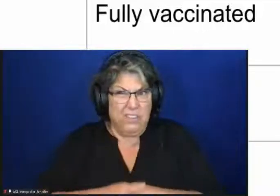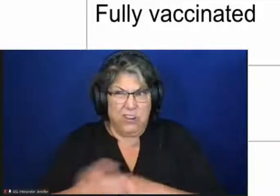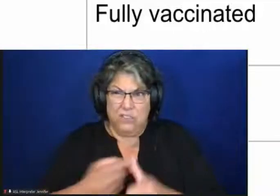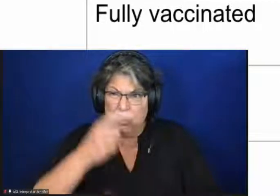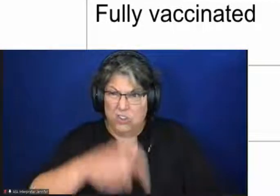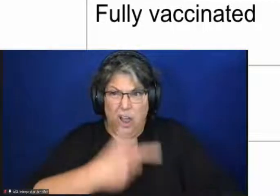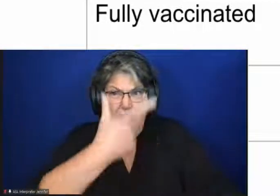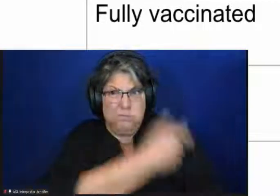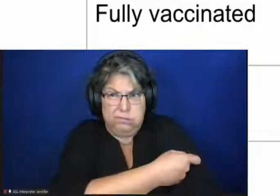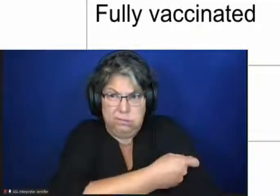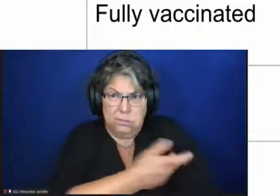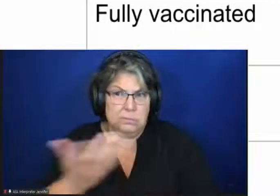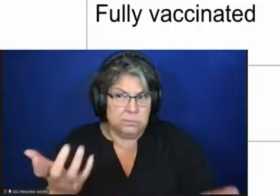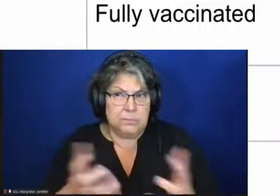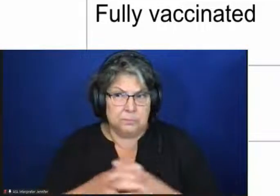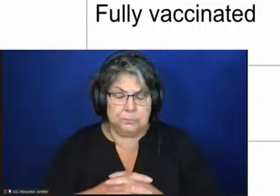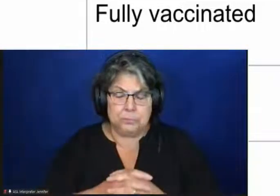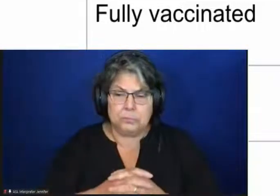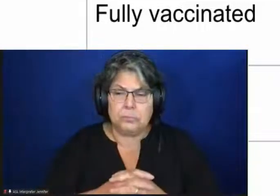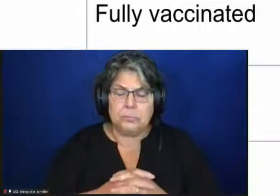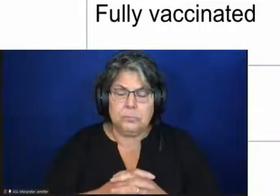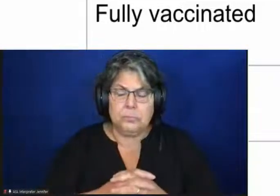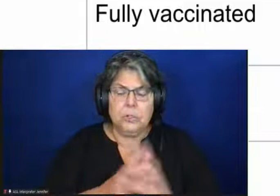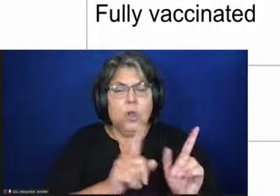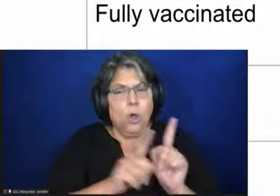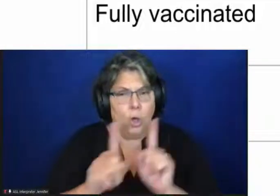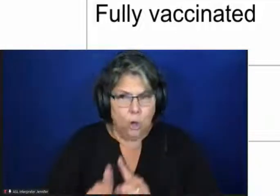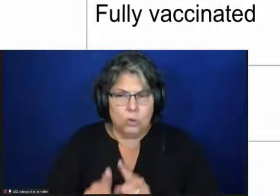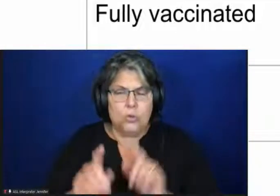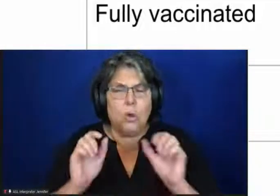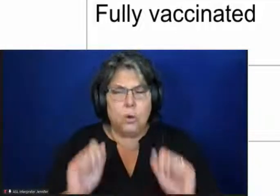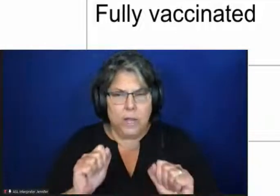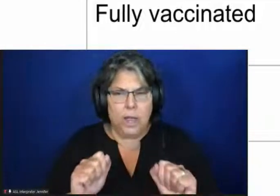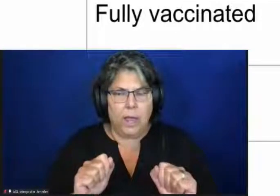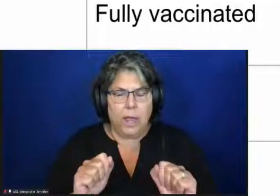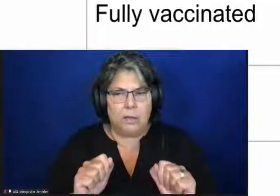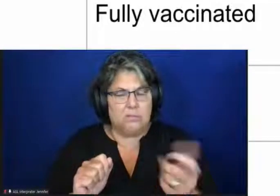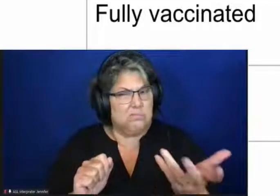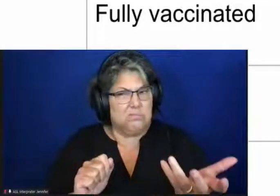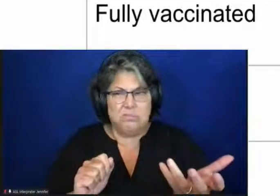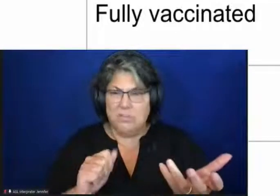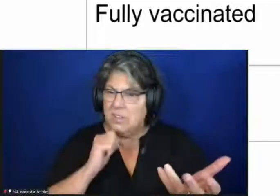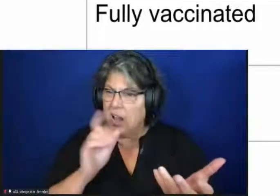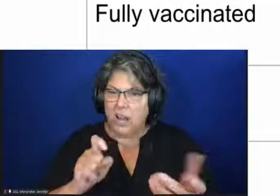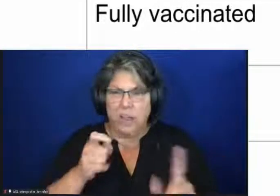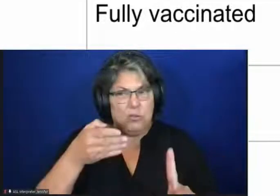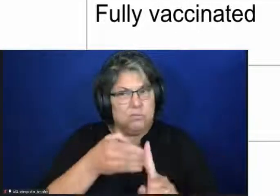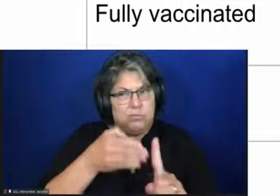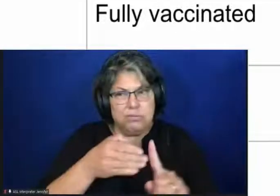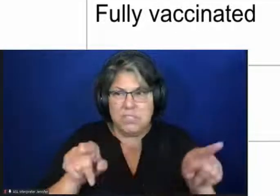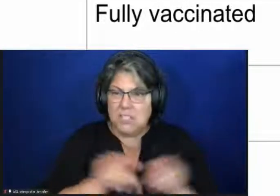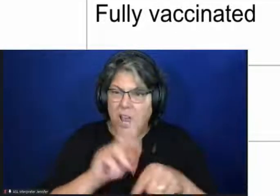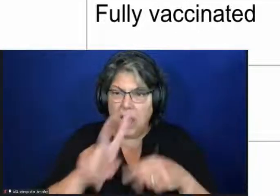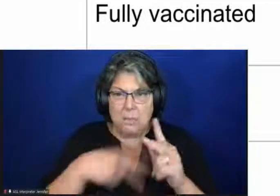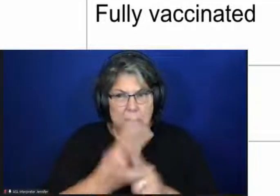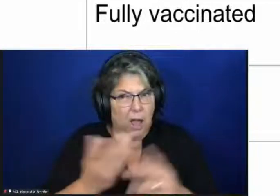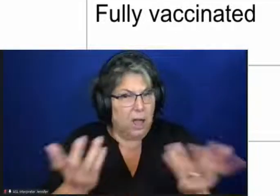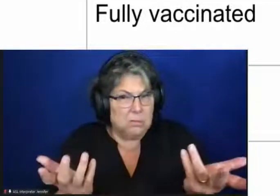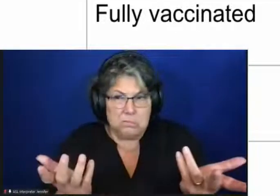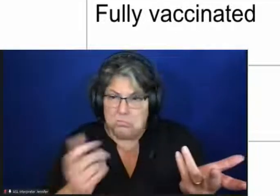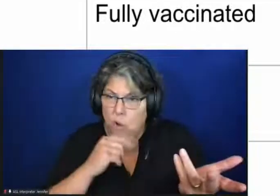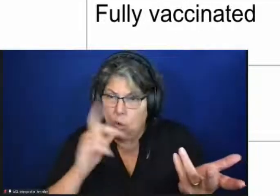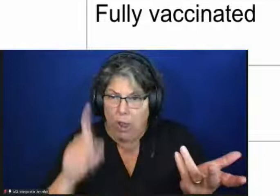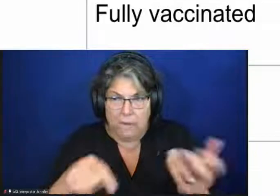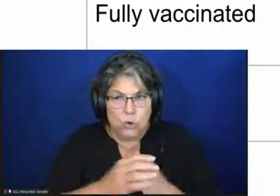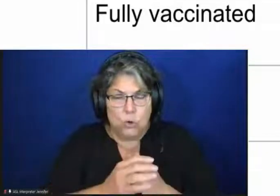initial dose was given. We will also be able to mix and match doses from different brands. For example,